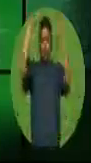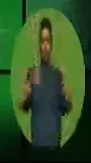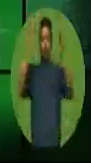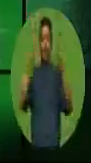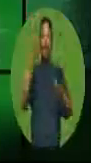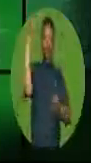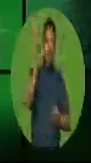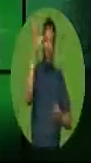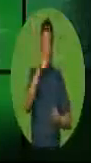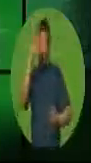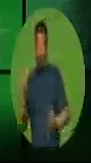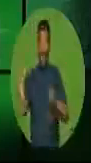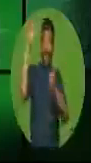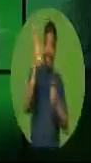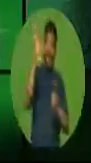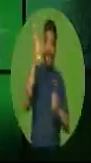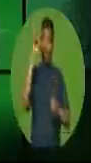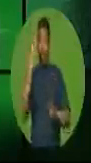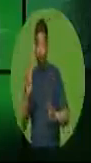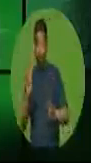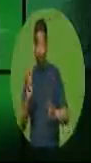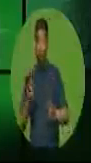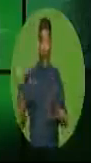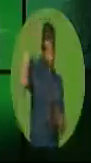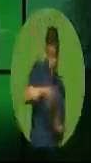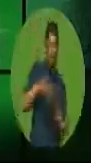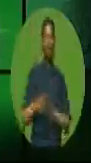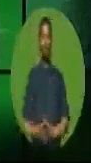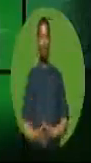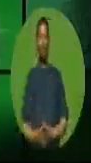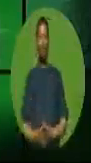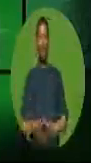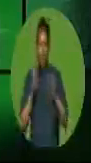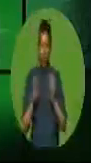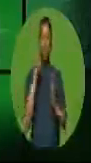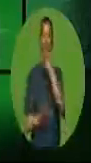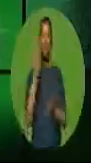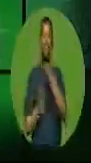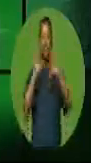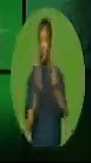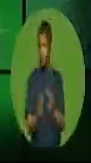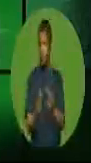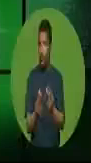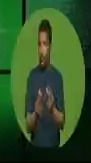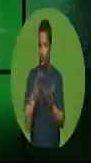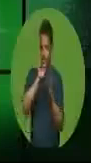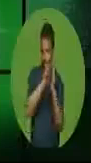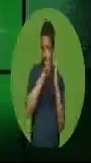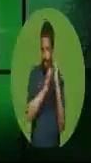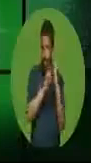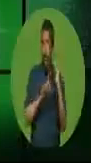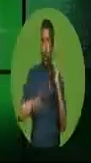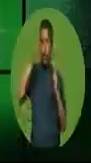government declared after 1991-92? Again, quickly discuss in